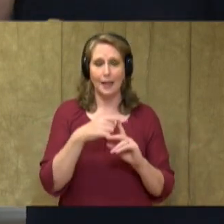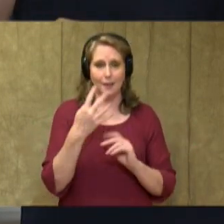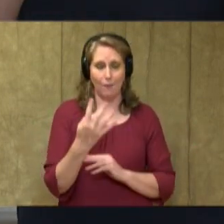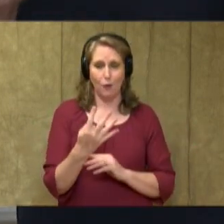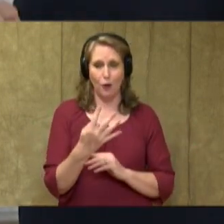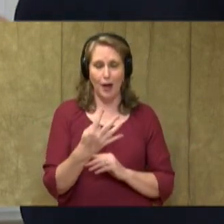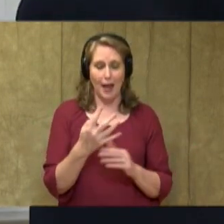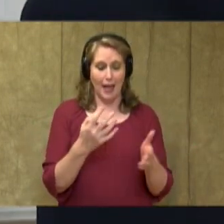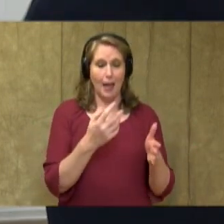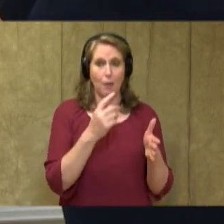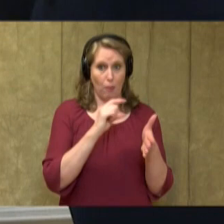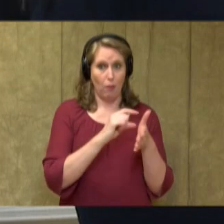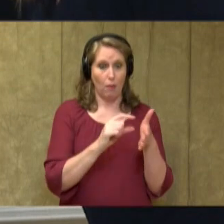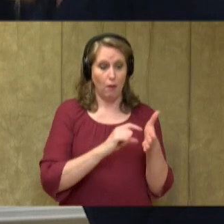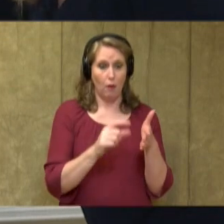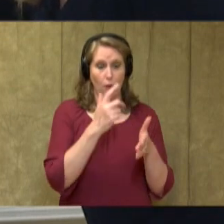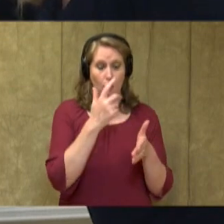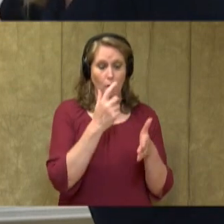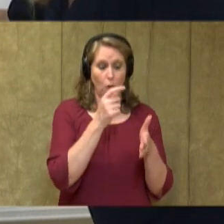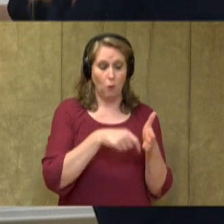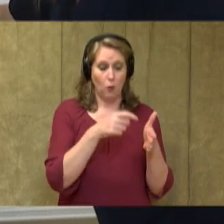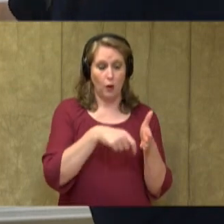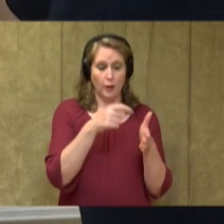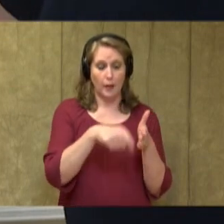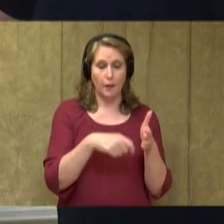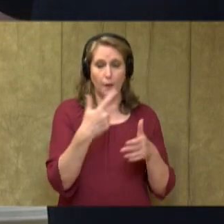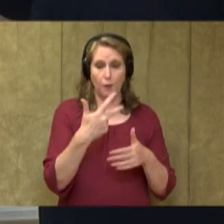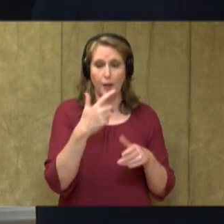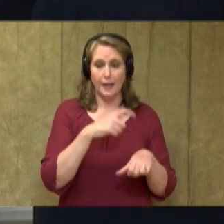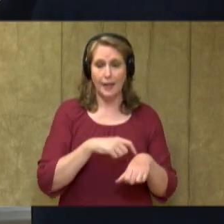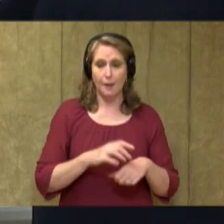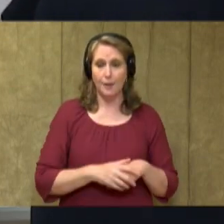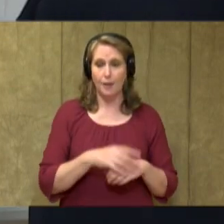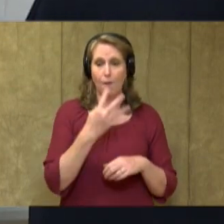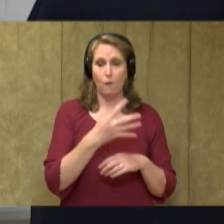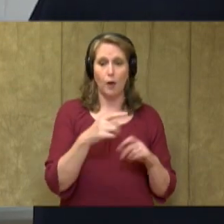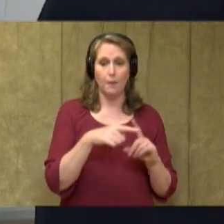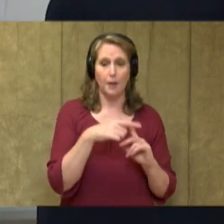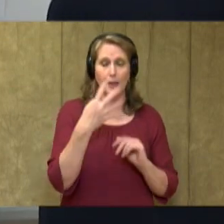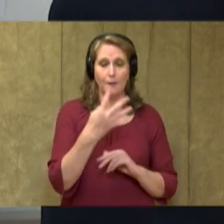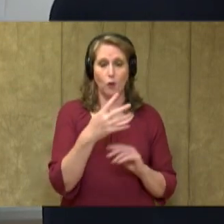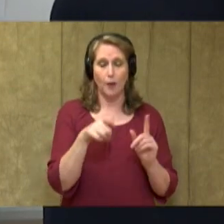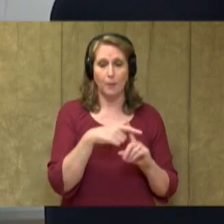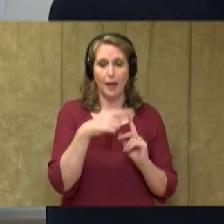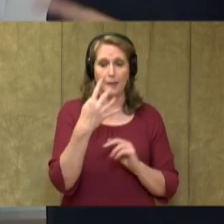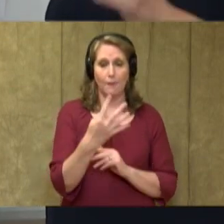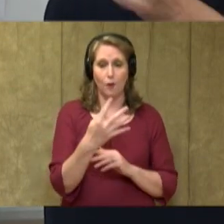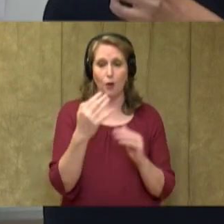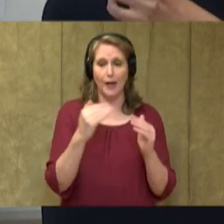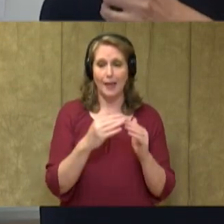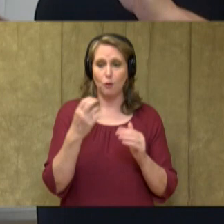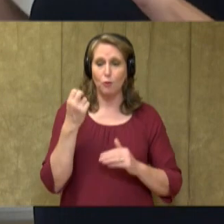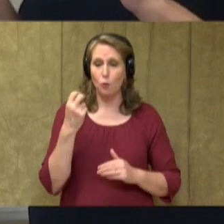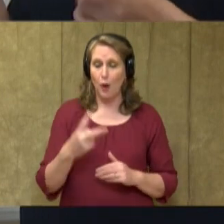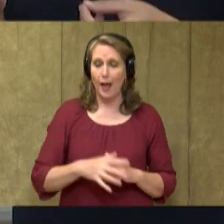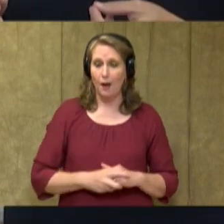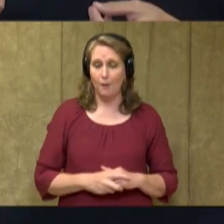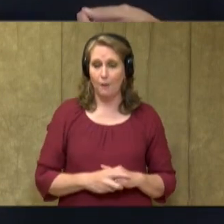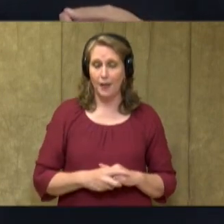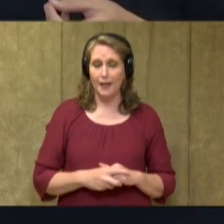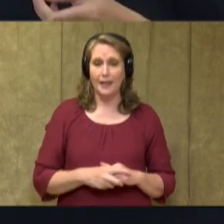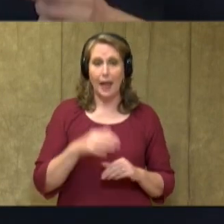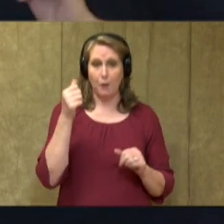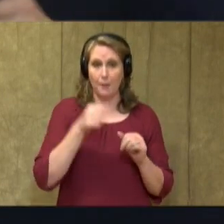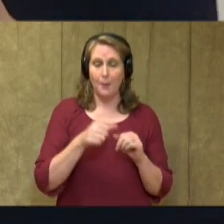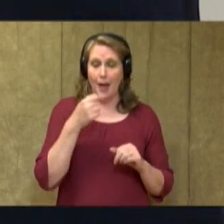4 3 times. 1, 2, 3. So 4 plus 4 plus 4 equals 12. Now remember